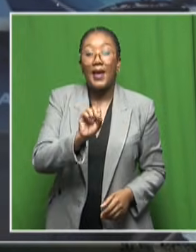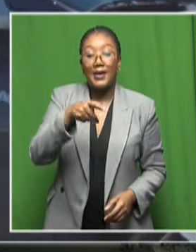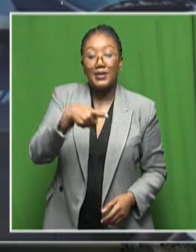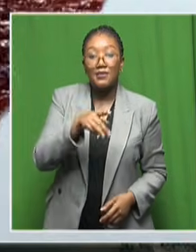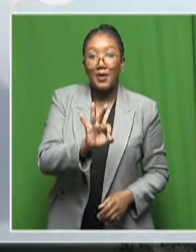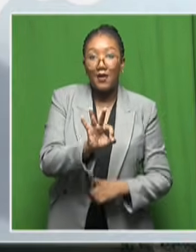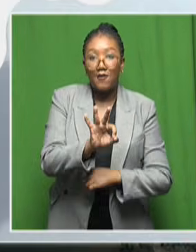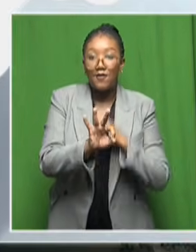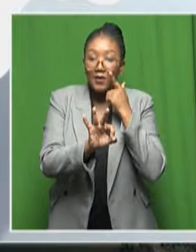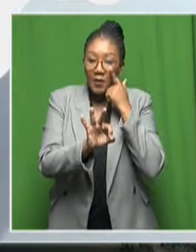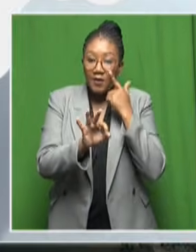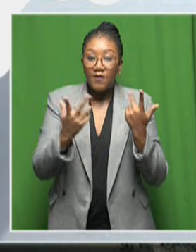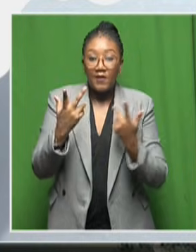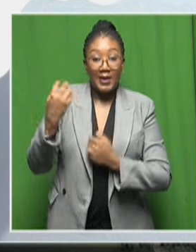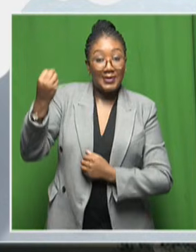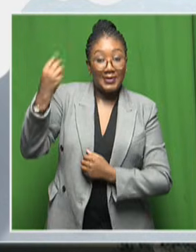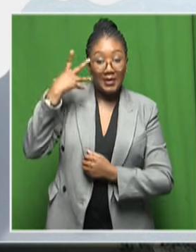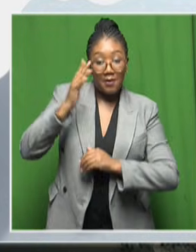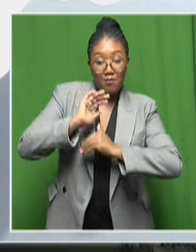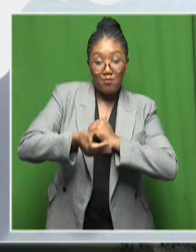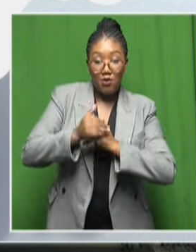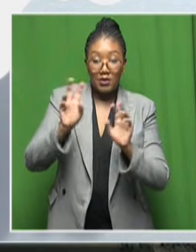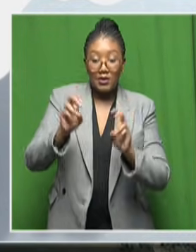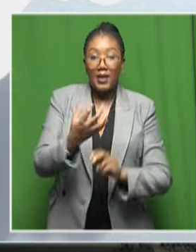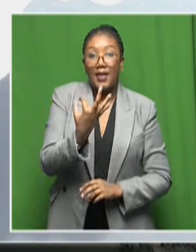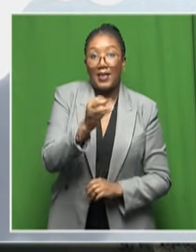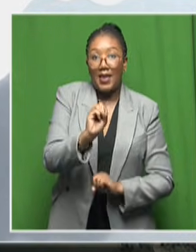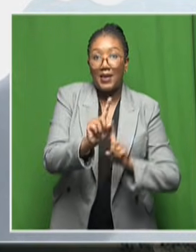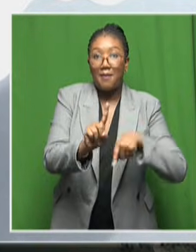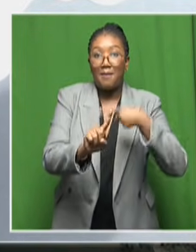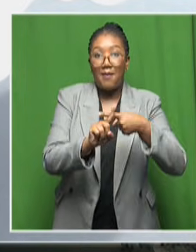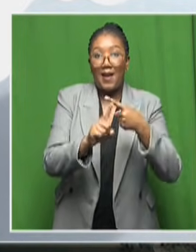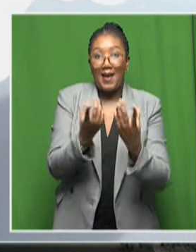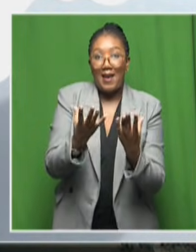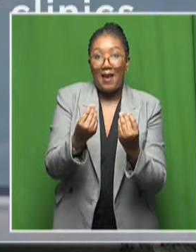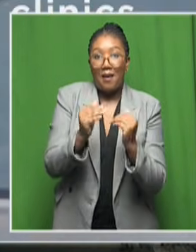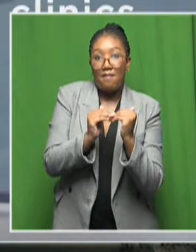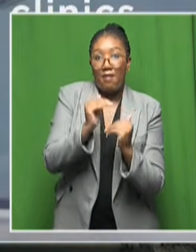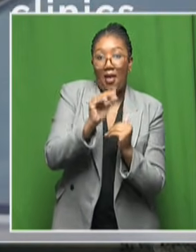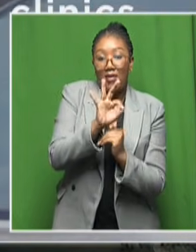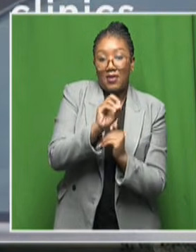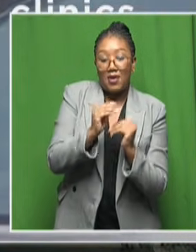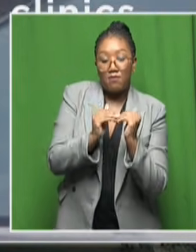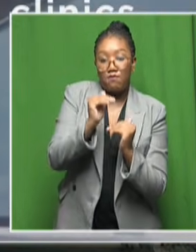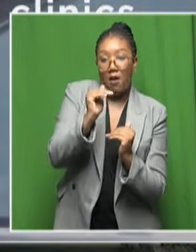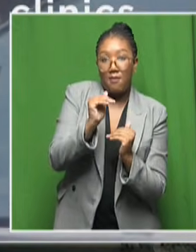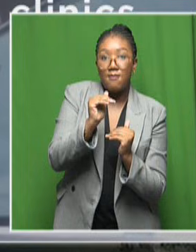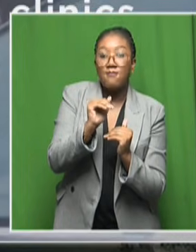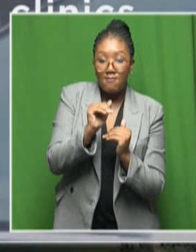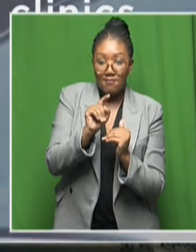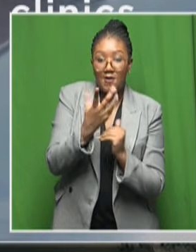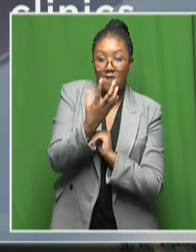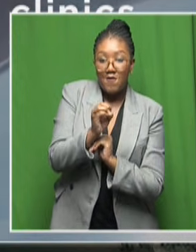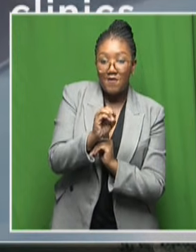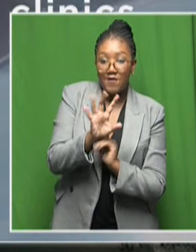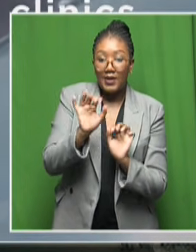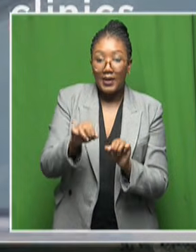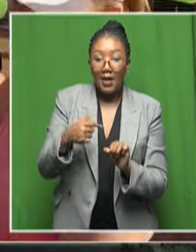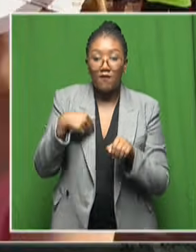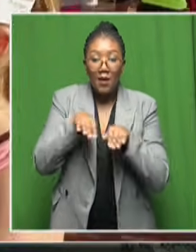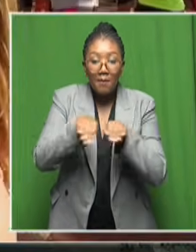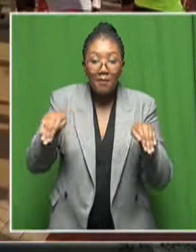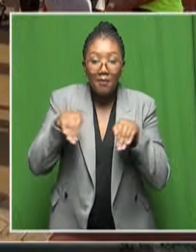protection factor of at least 30 plus is important. And you know, sunscreen doesn't mean, okay, when I'm going to the beach, I'm going to put it